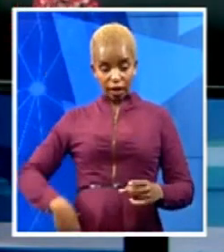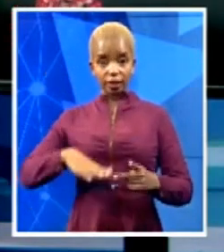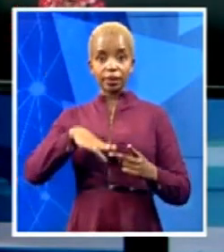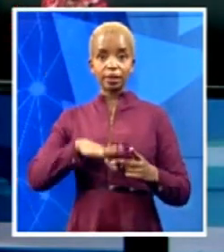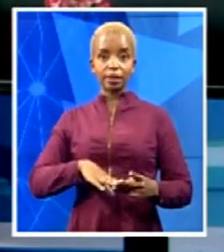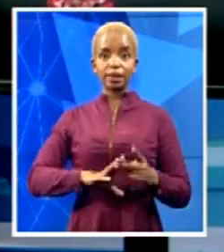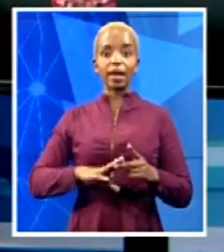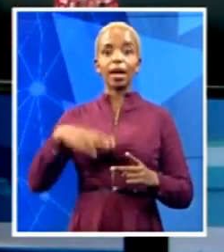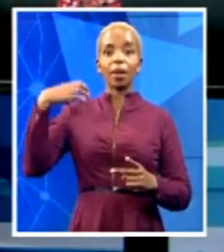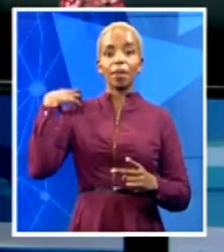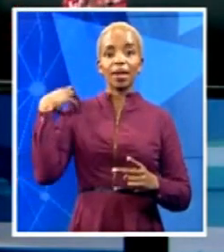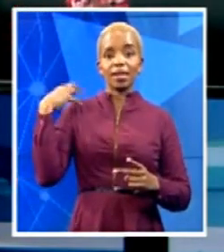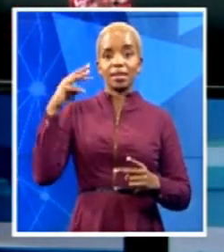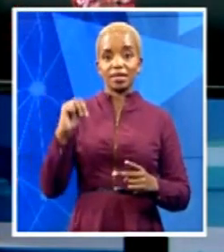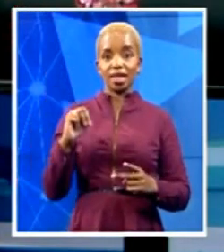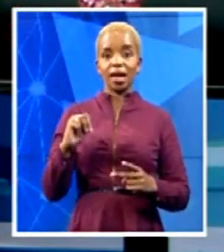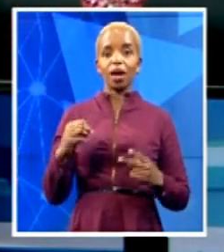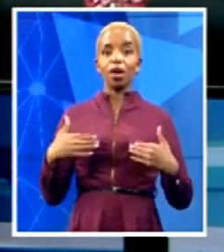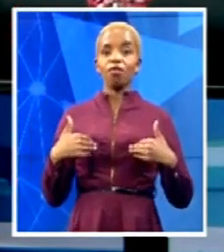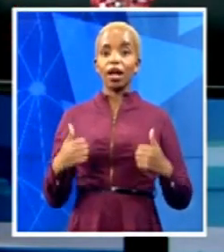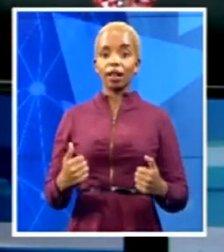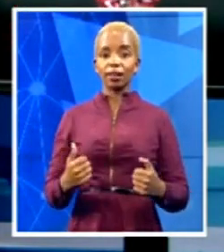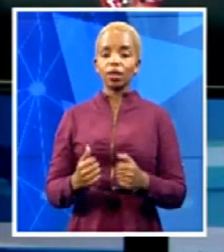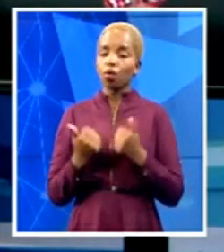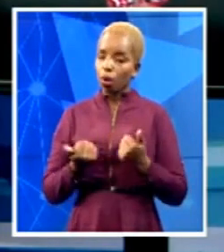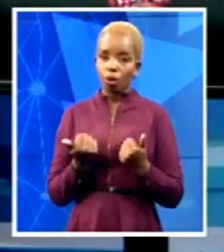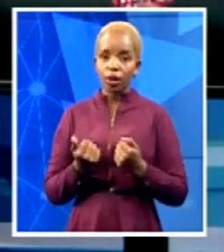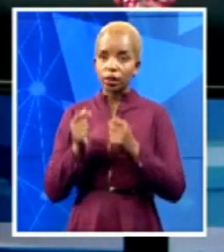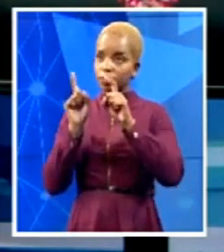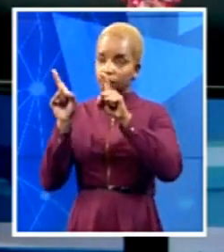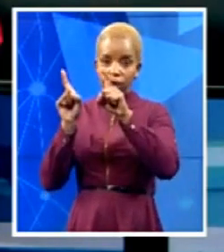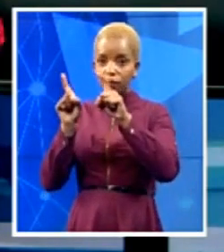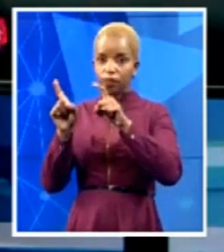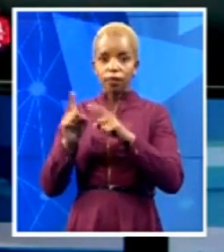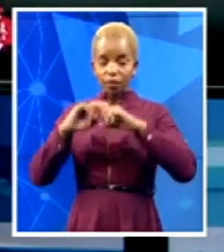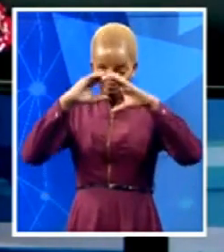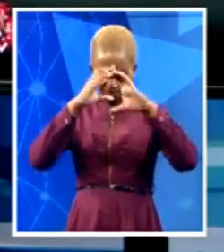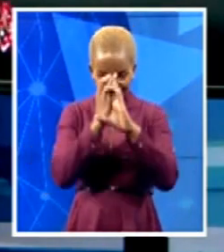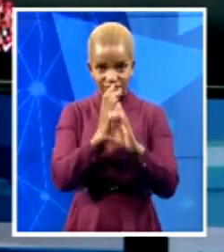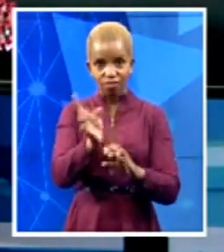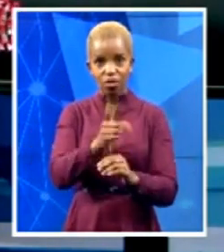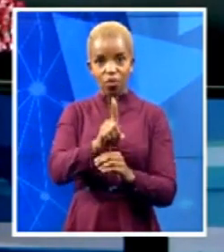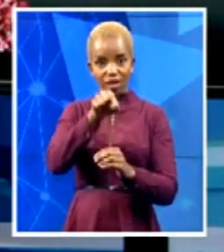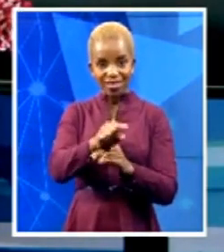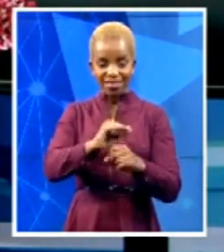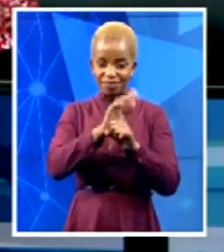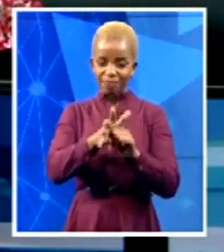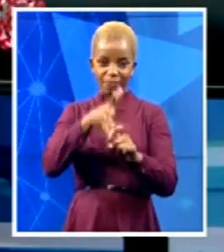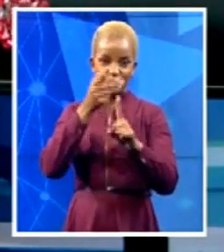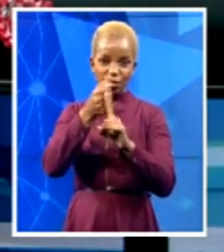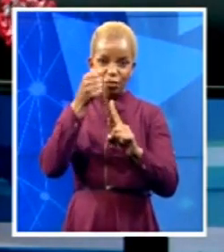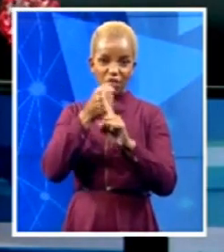of these efforts and into the fight against COVID-19. it'll require skills to come in,